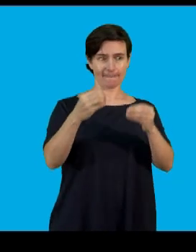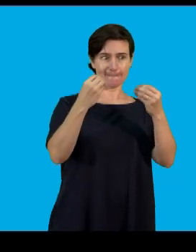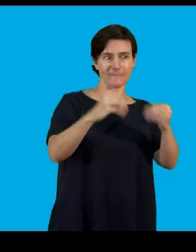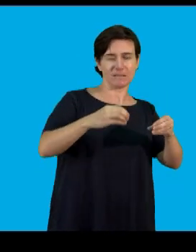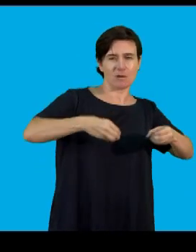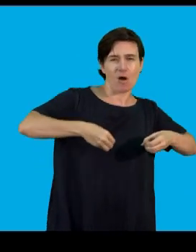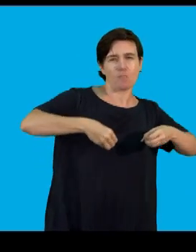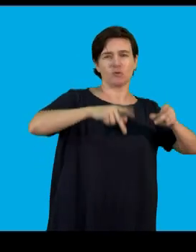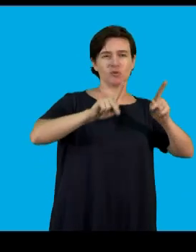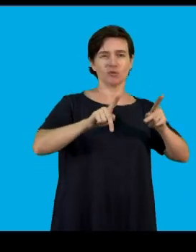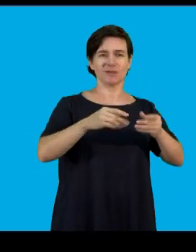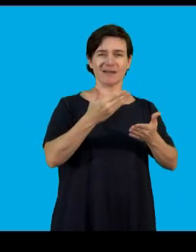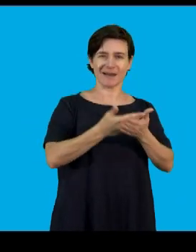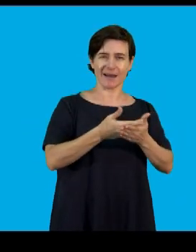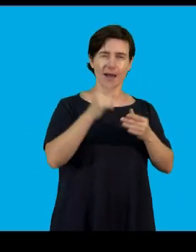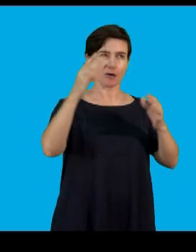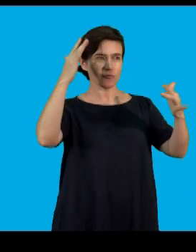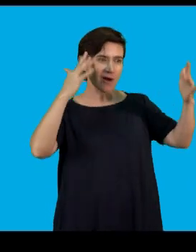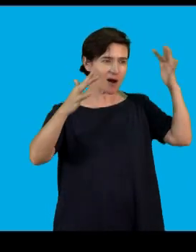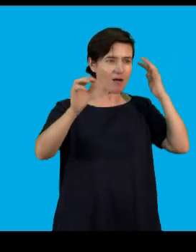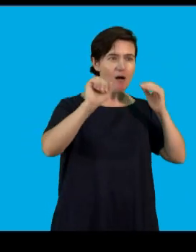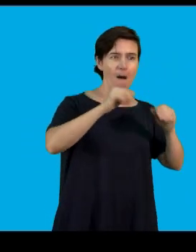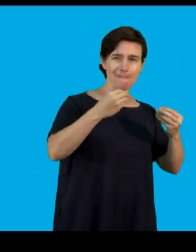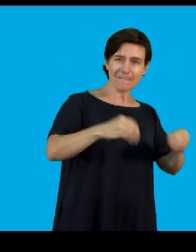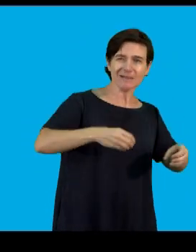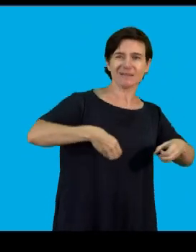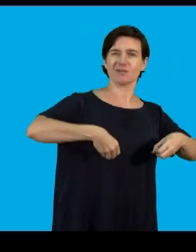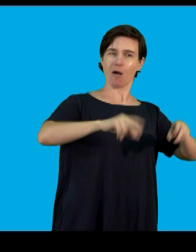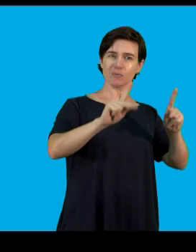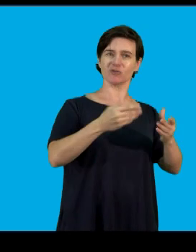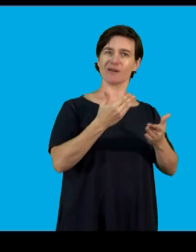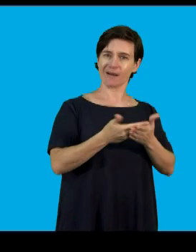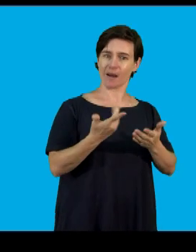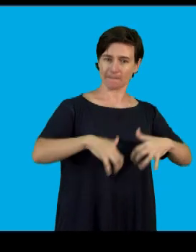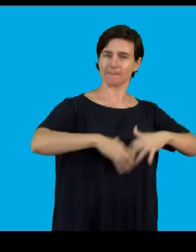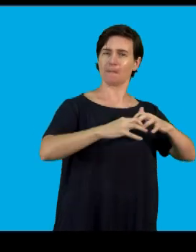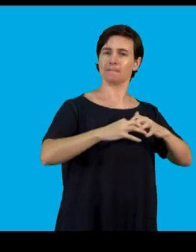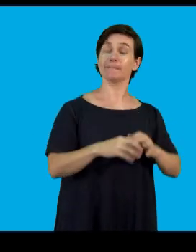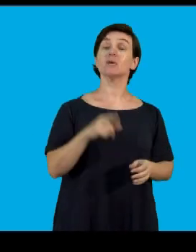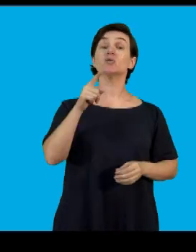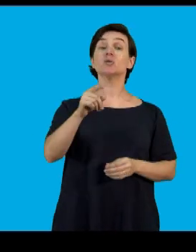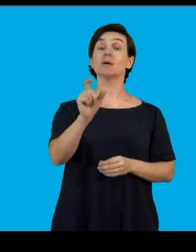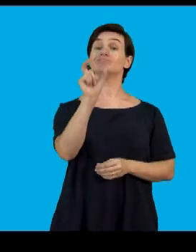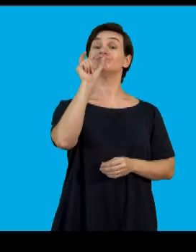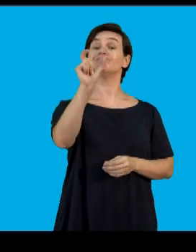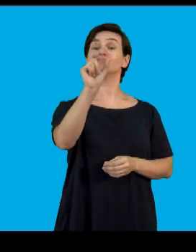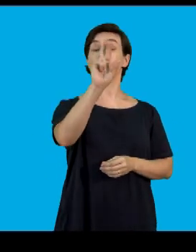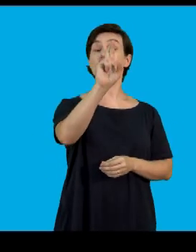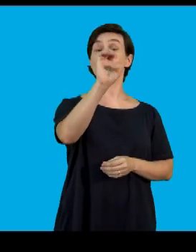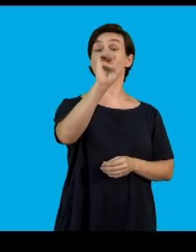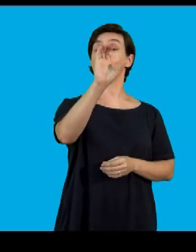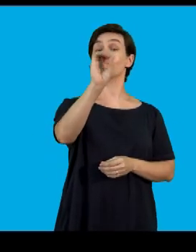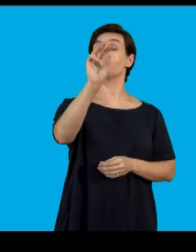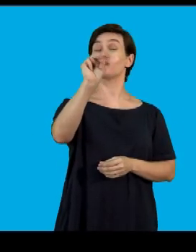can be realistically implemented. Recommend. So now you have to explain, you have to write in